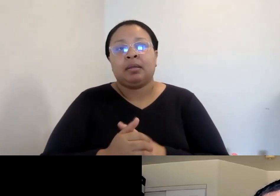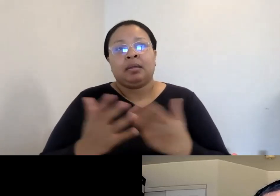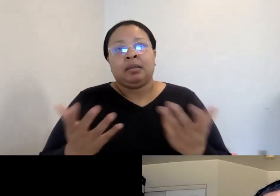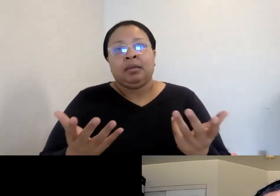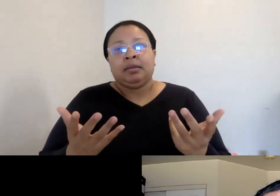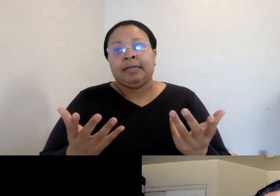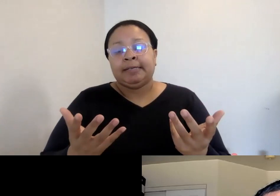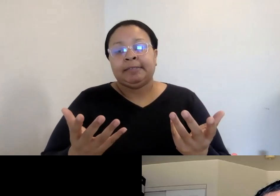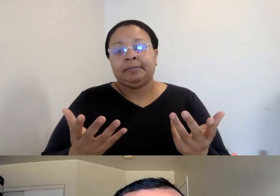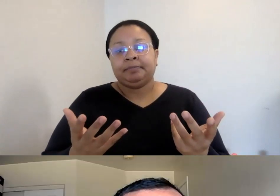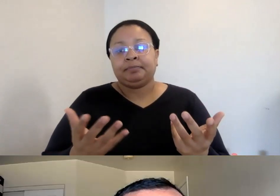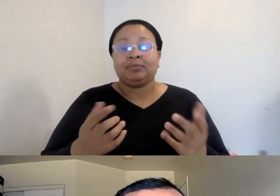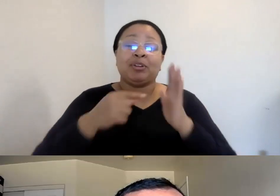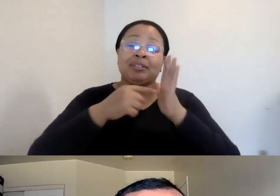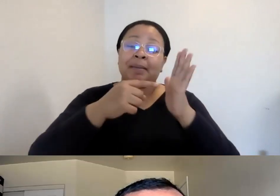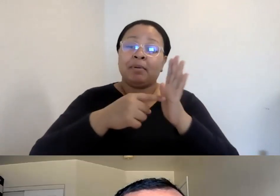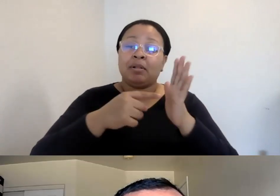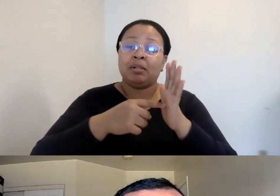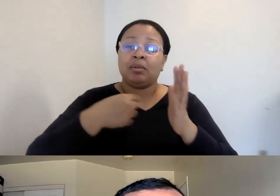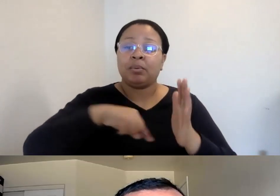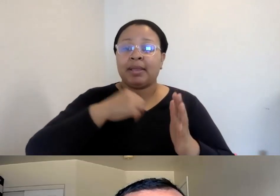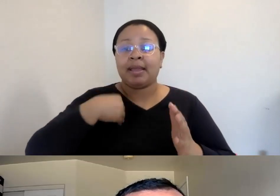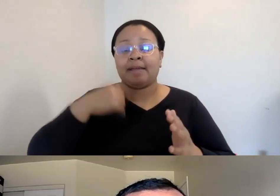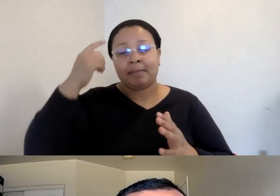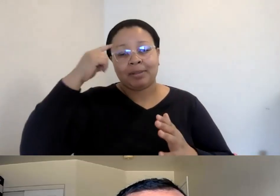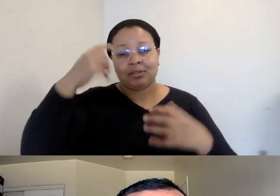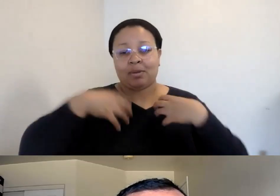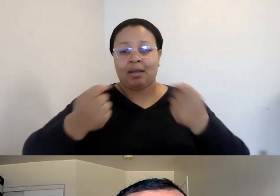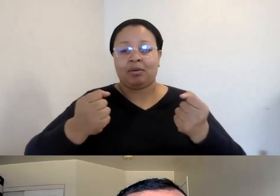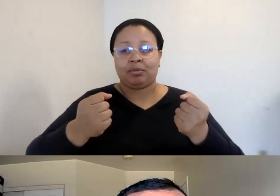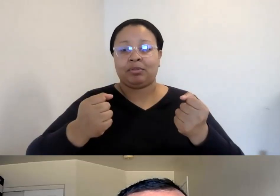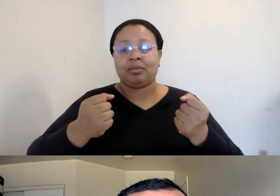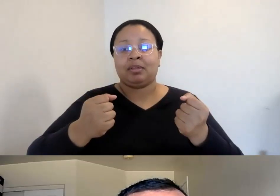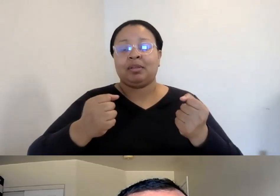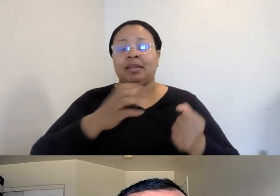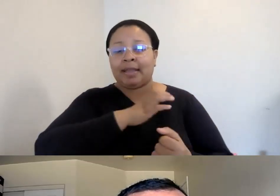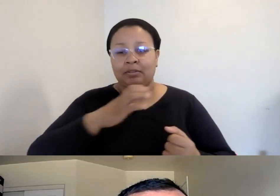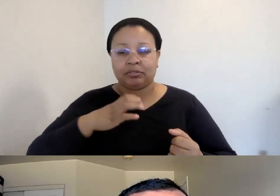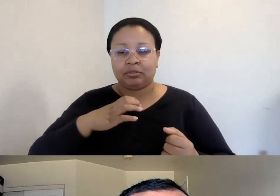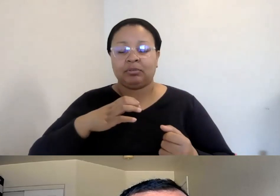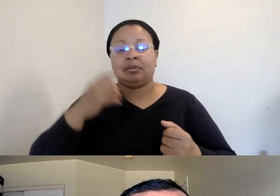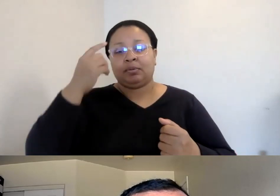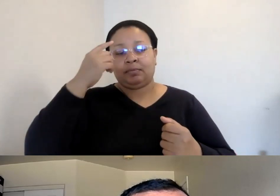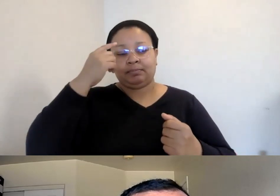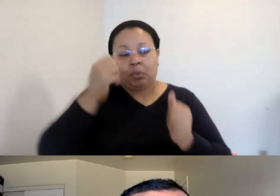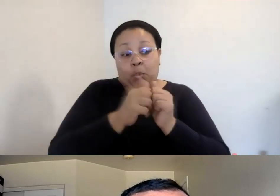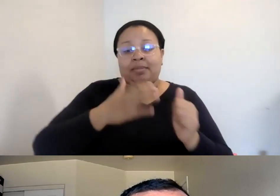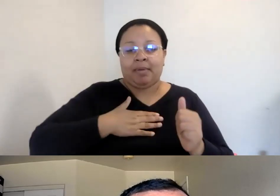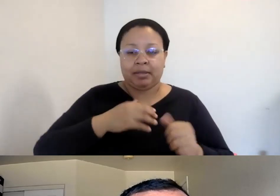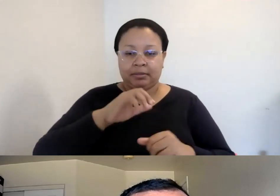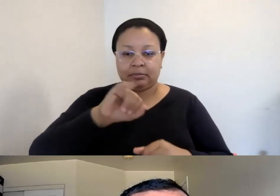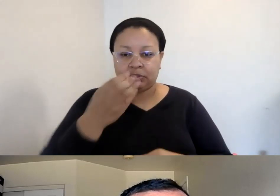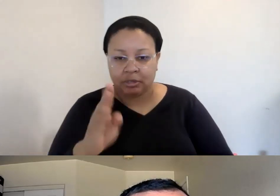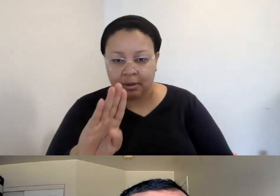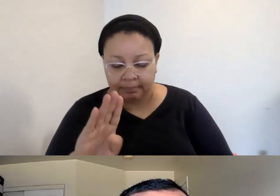know, for instance, we have a mental health advisory council for my job. And that's a good way to get involved, because you